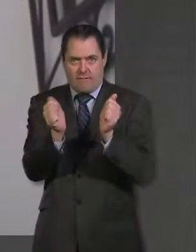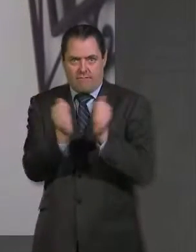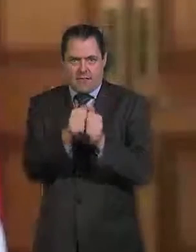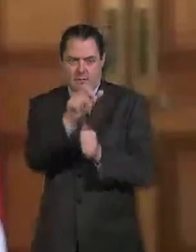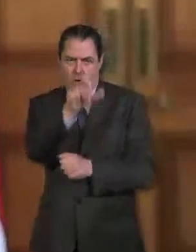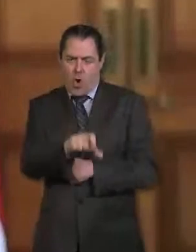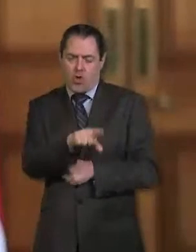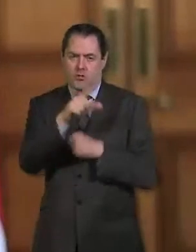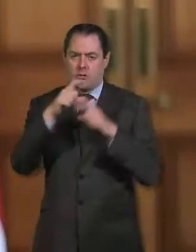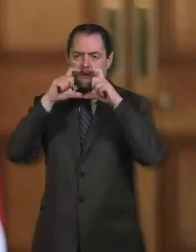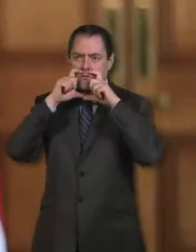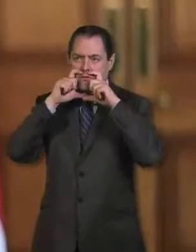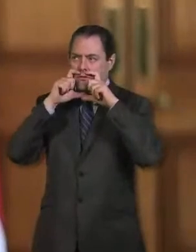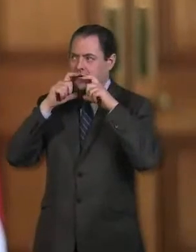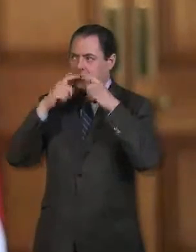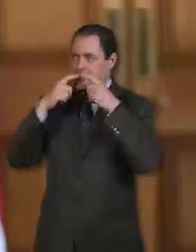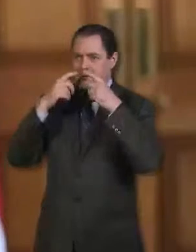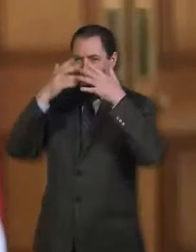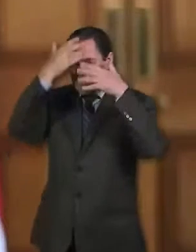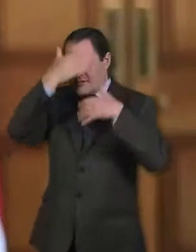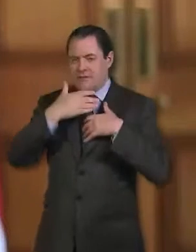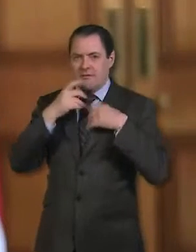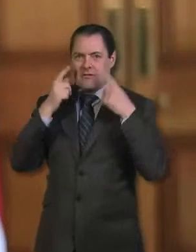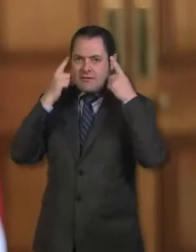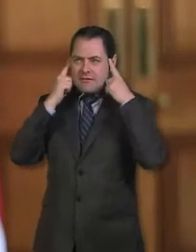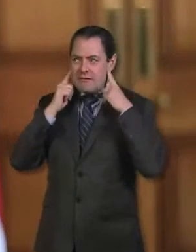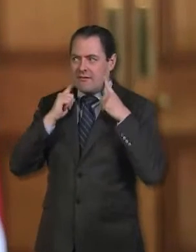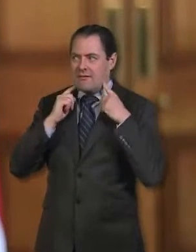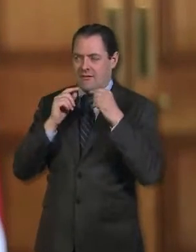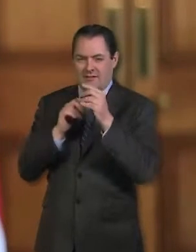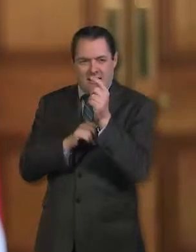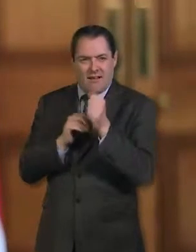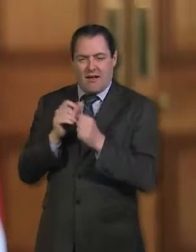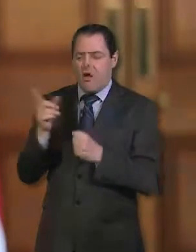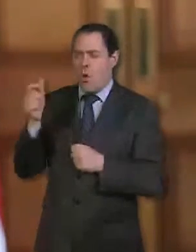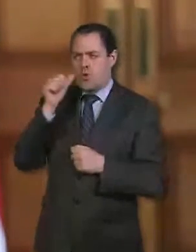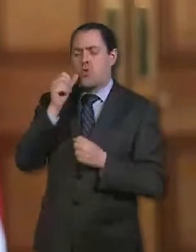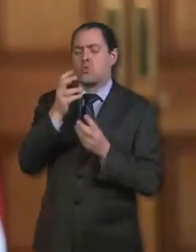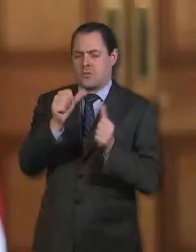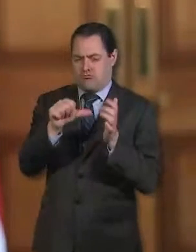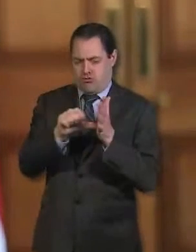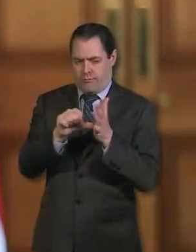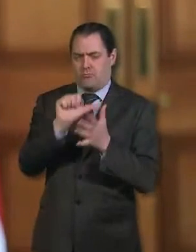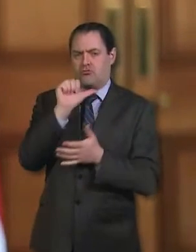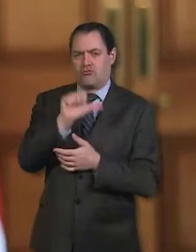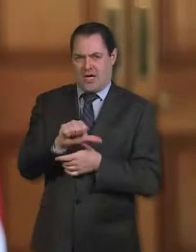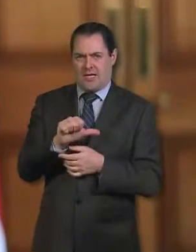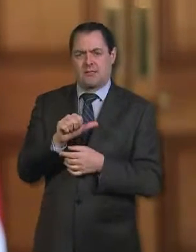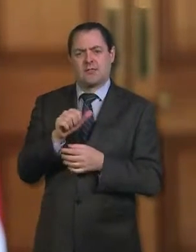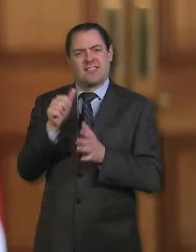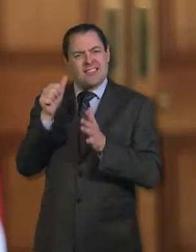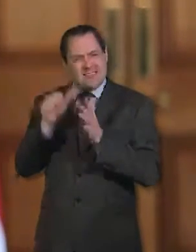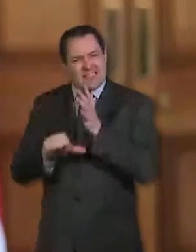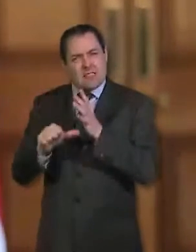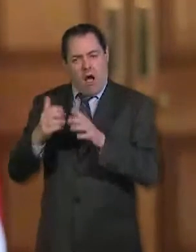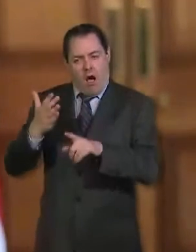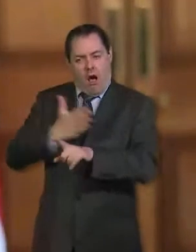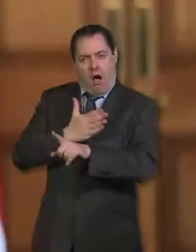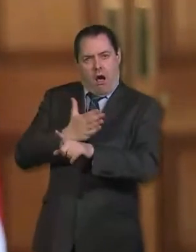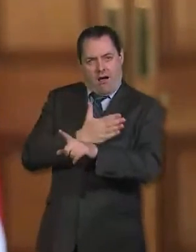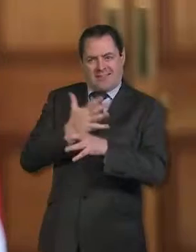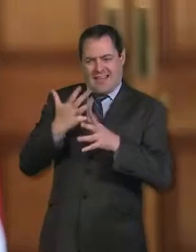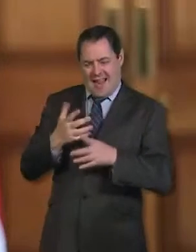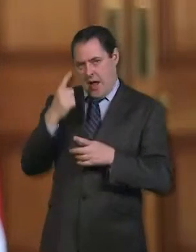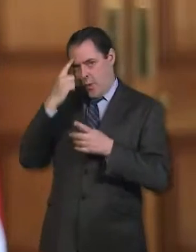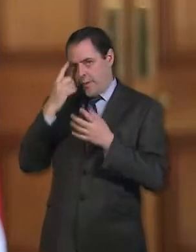look, I know that there were some problems with that as well at the start. I hope we've resolved them now. It was all part of, you